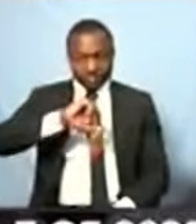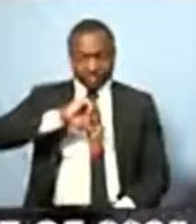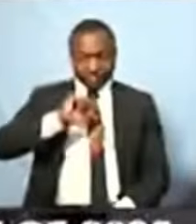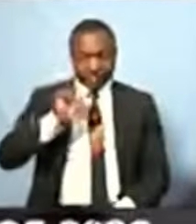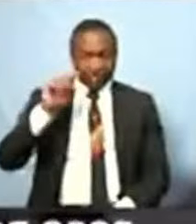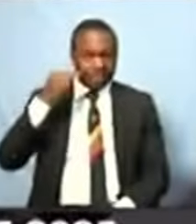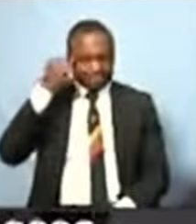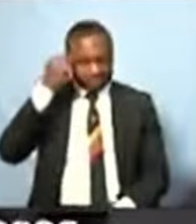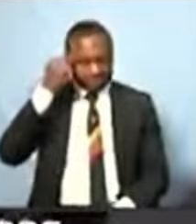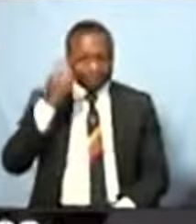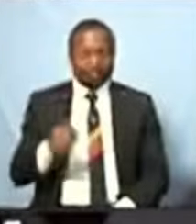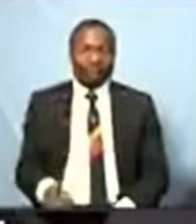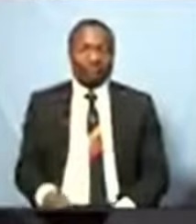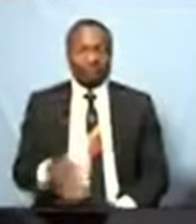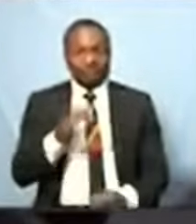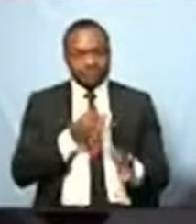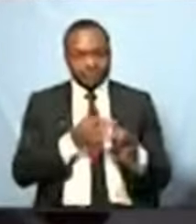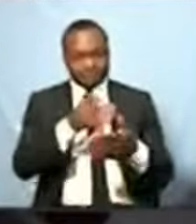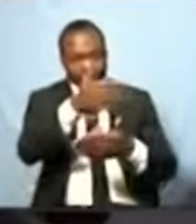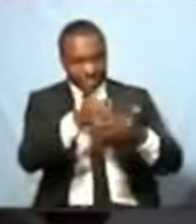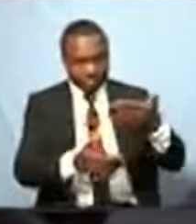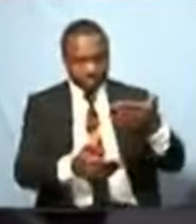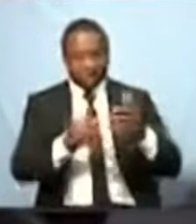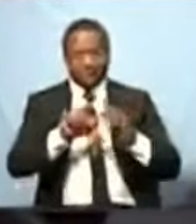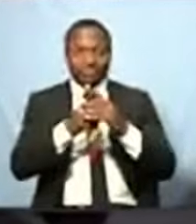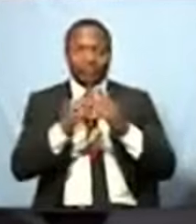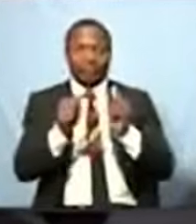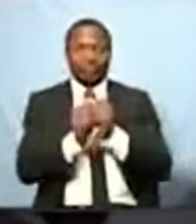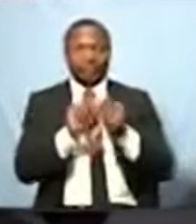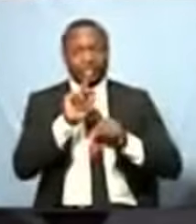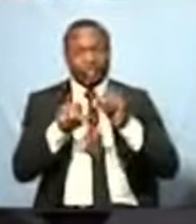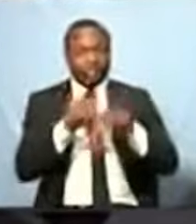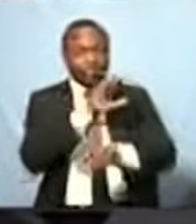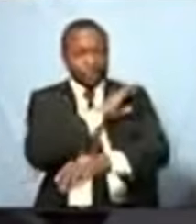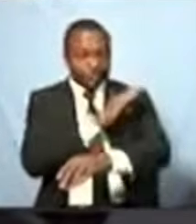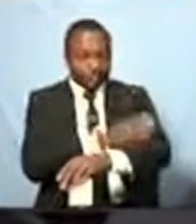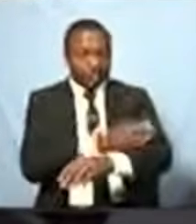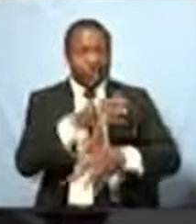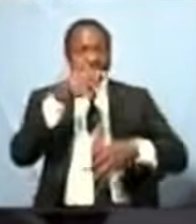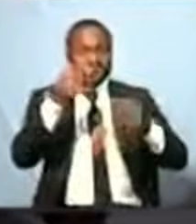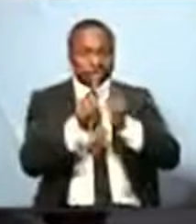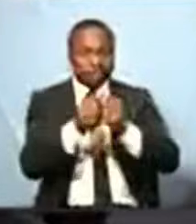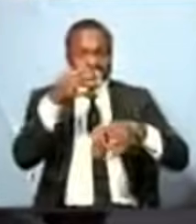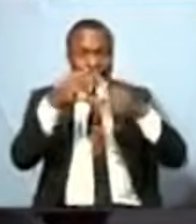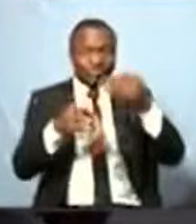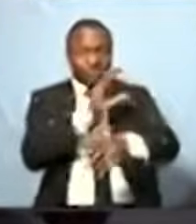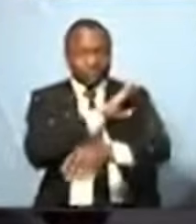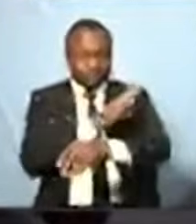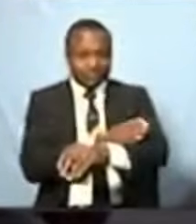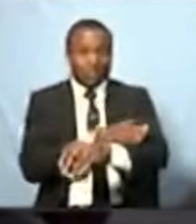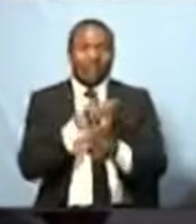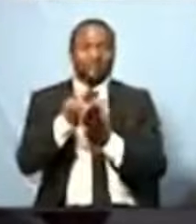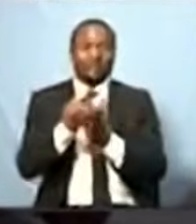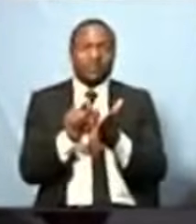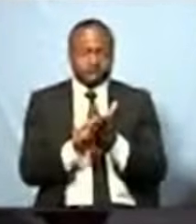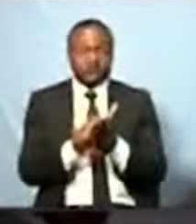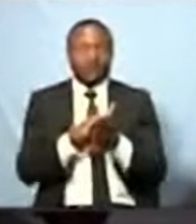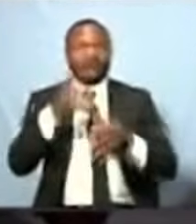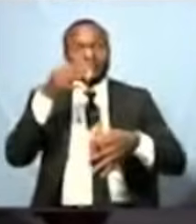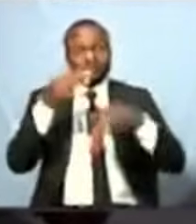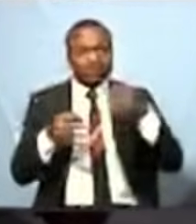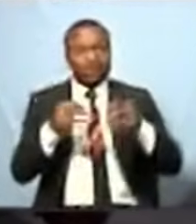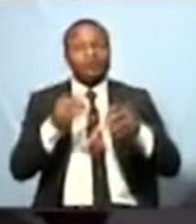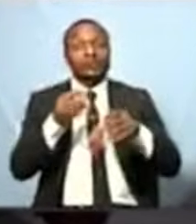government are tabulated, they start with the people. That the powers of the judiciary are with the people, the powers of legislature is with the people,